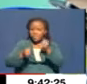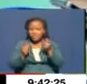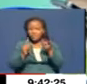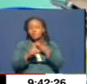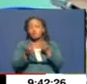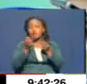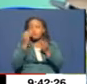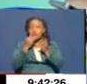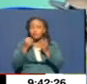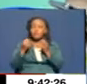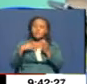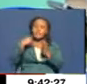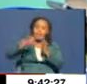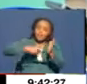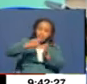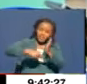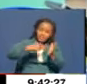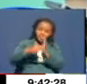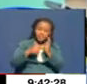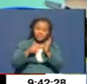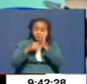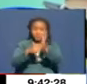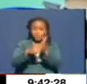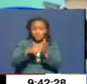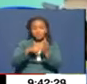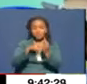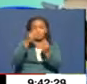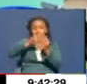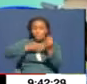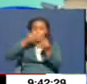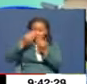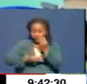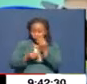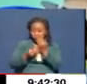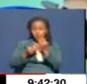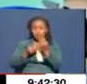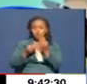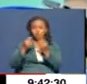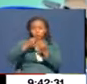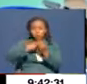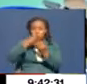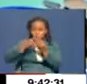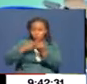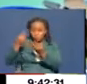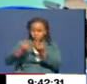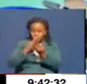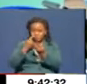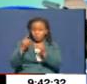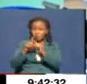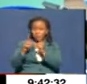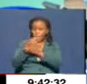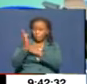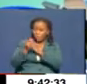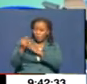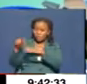plants, specifically potatoes. And these industries and factories are really